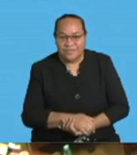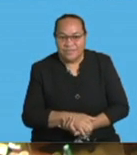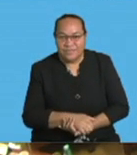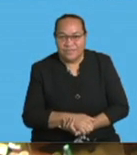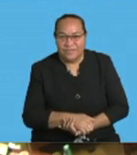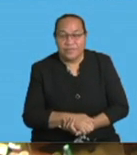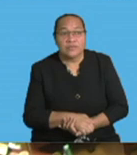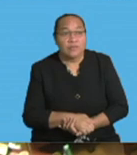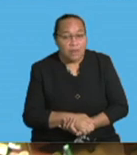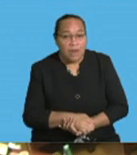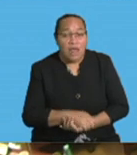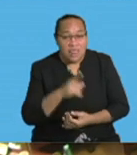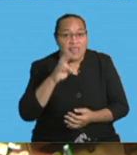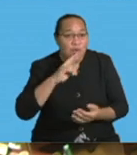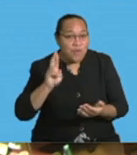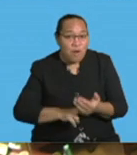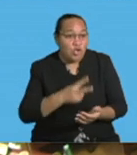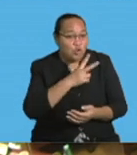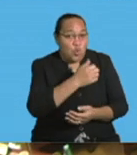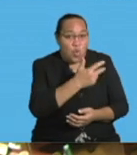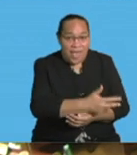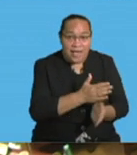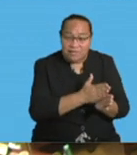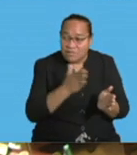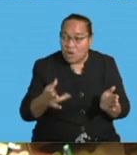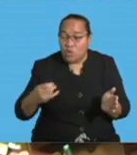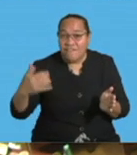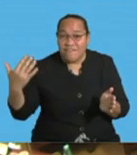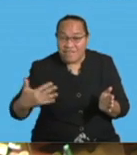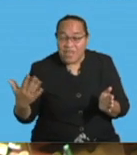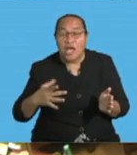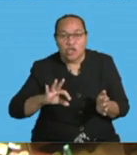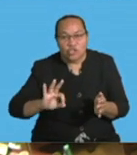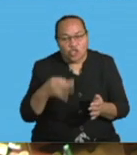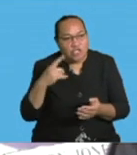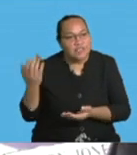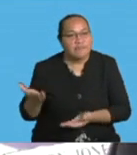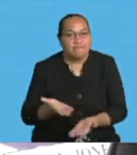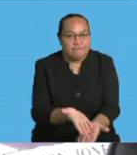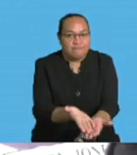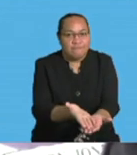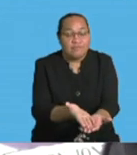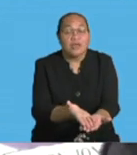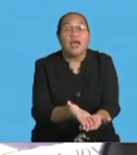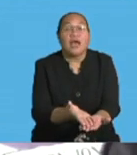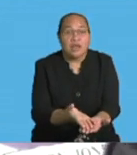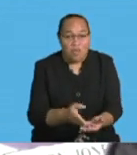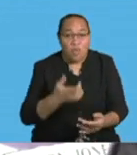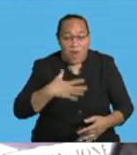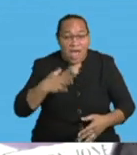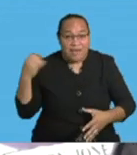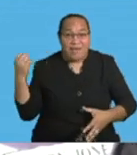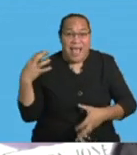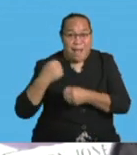in fact, the annual reports from 2008 to 2015 are yet to be tabled. Mr. Speaker, sir, for an update